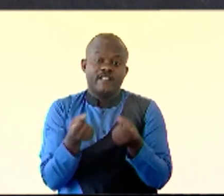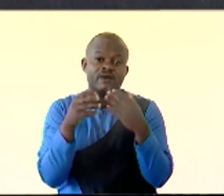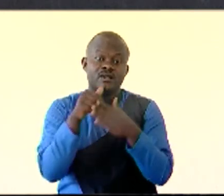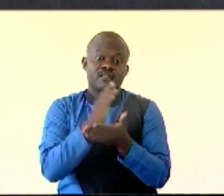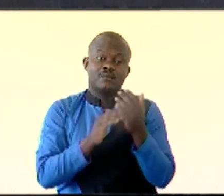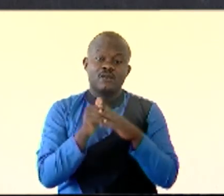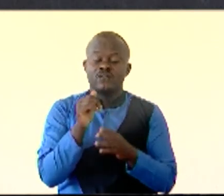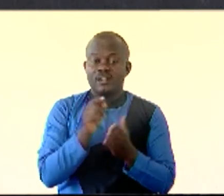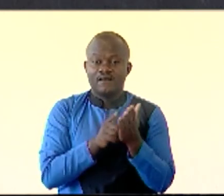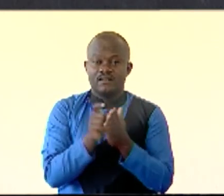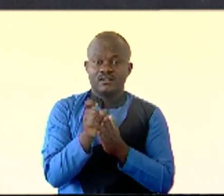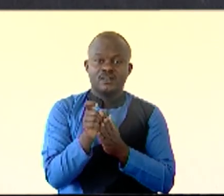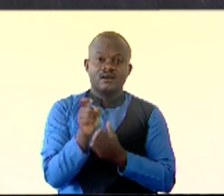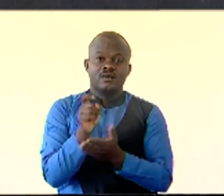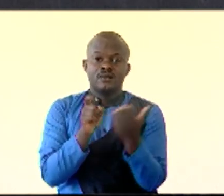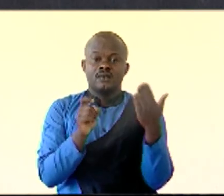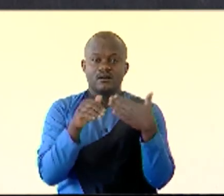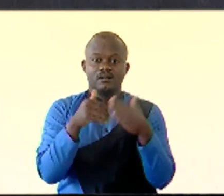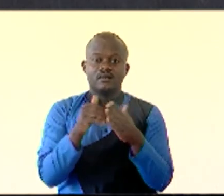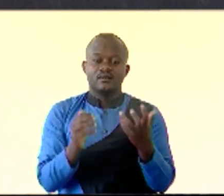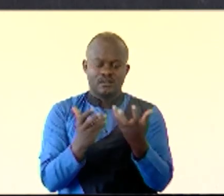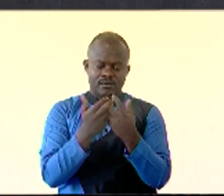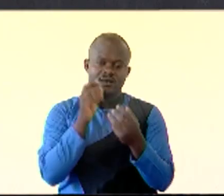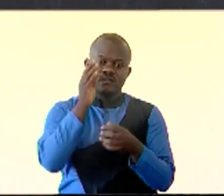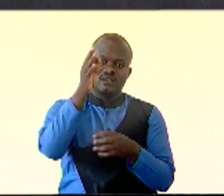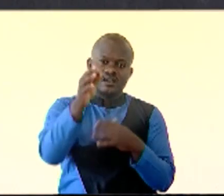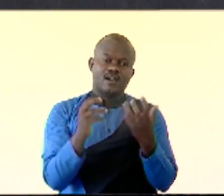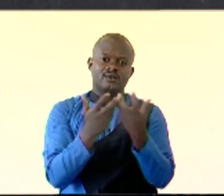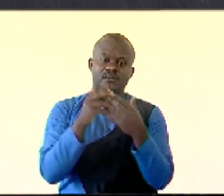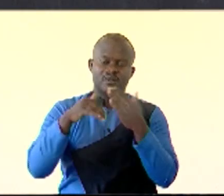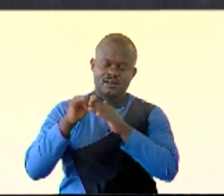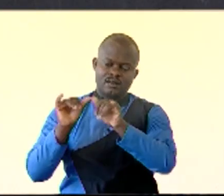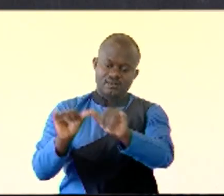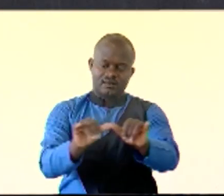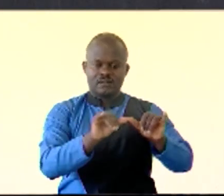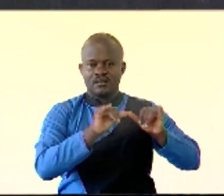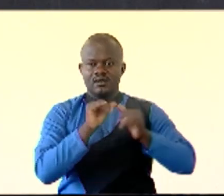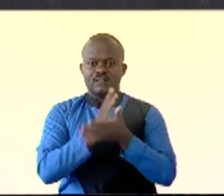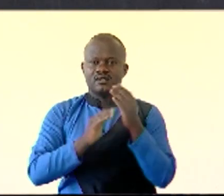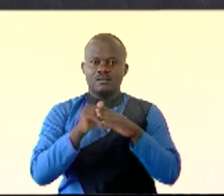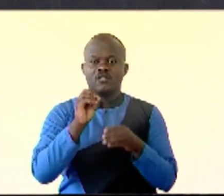viruses, they do what we call adaptive features. They adapt and become more resistant to some of the